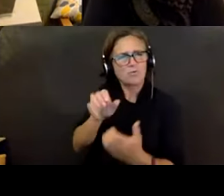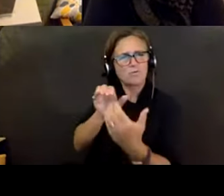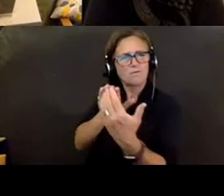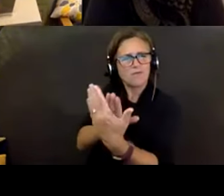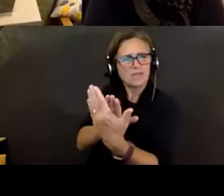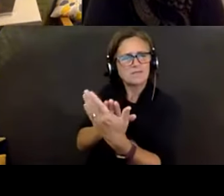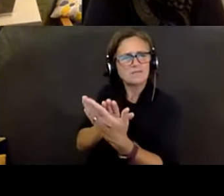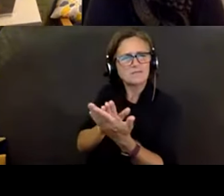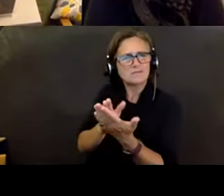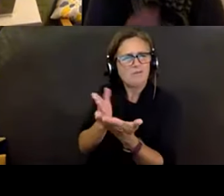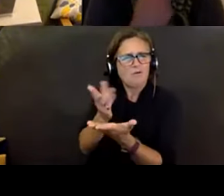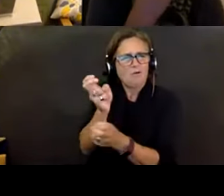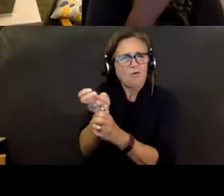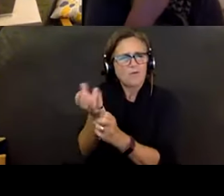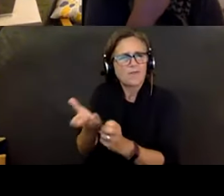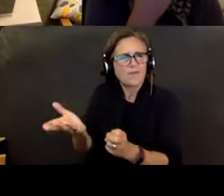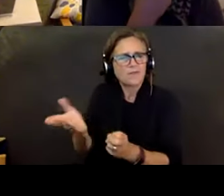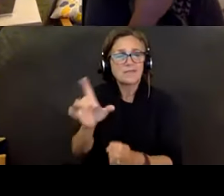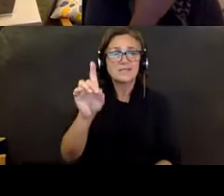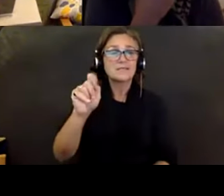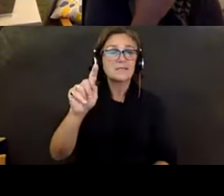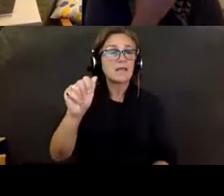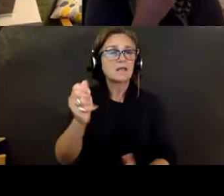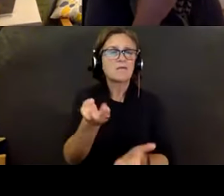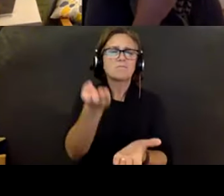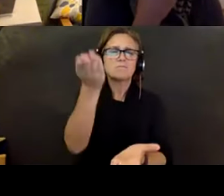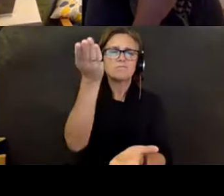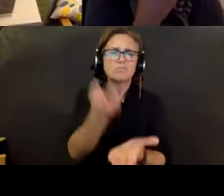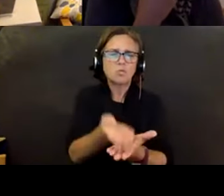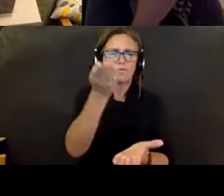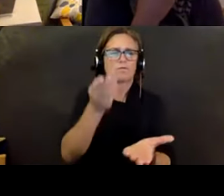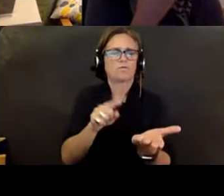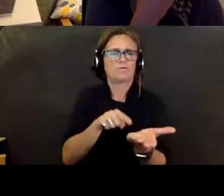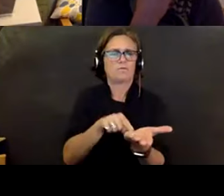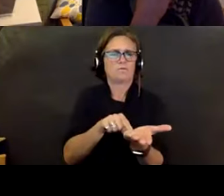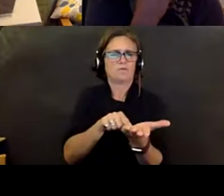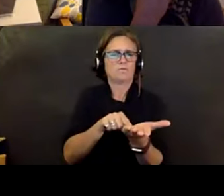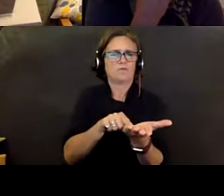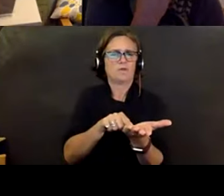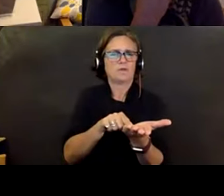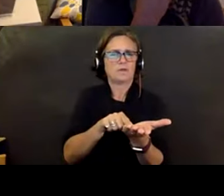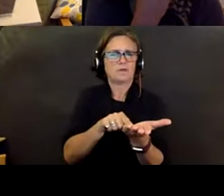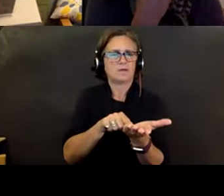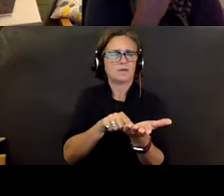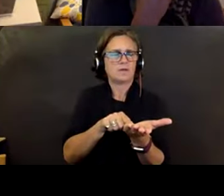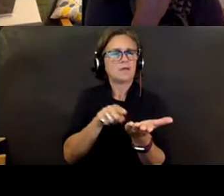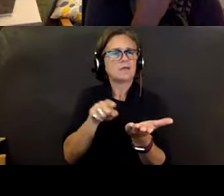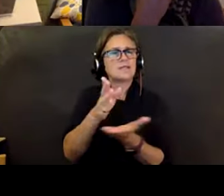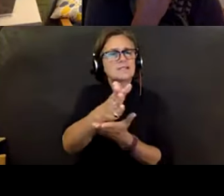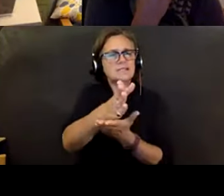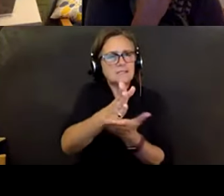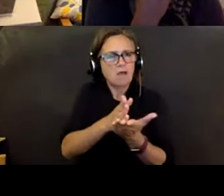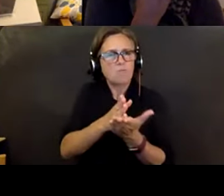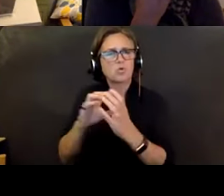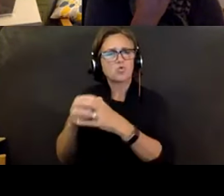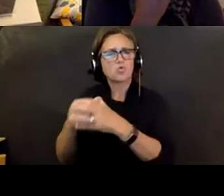have your data. Your data shows that there are kids who are disproportionately impacted and not graduating. So